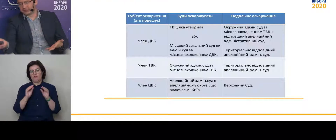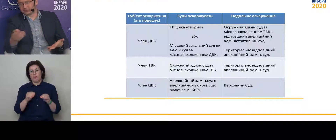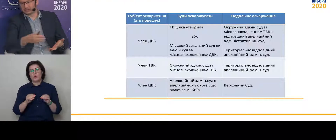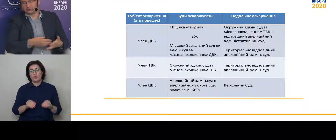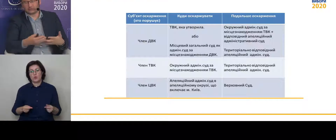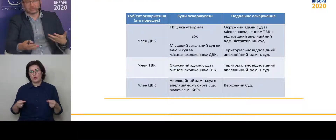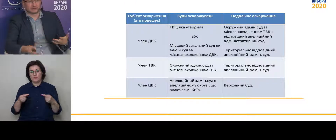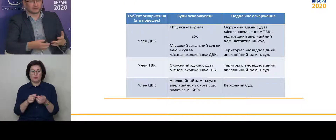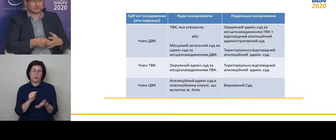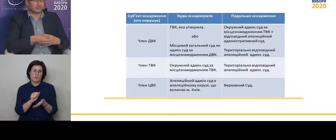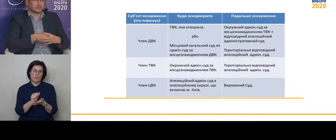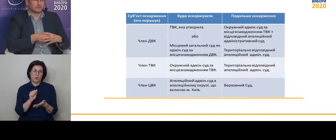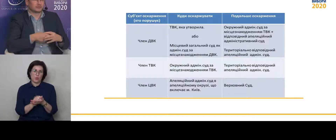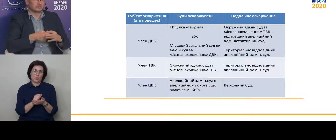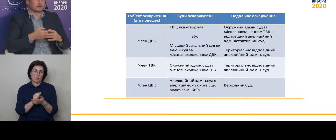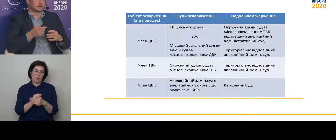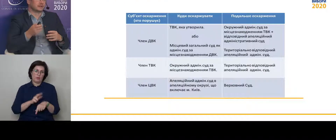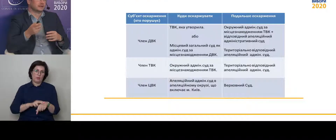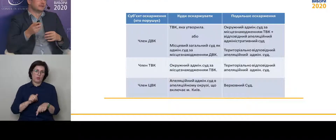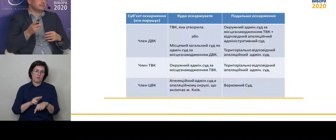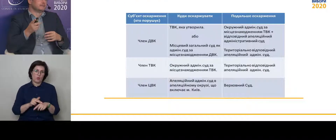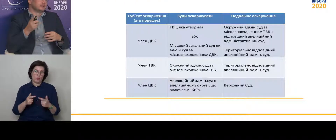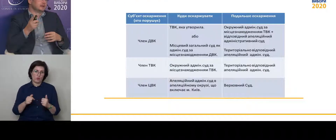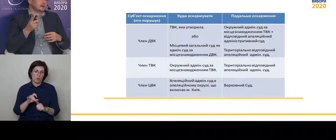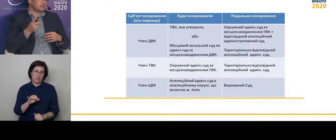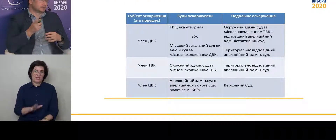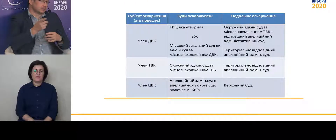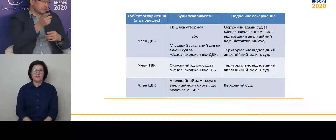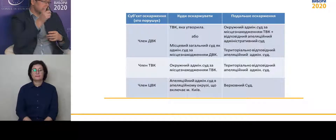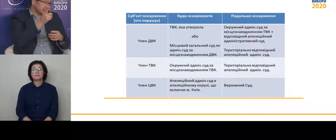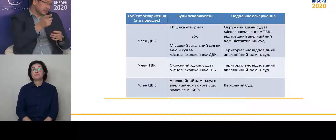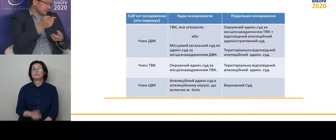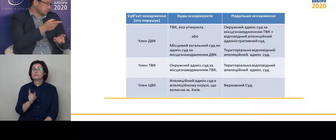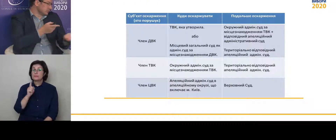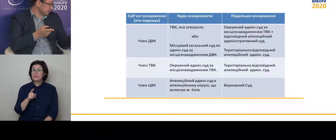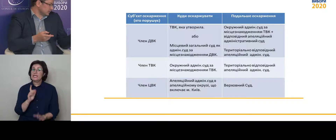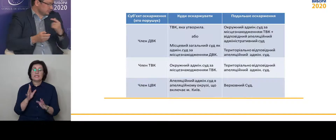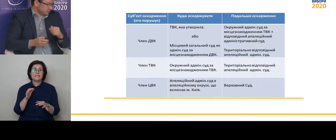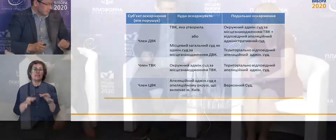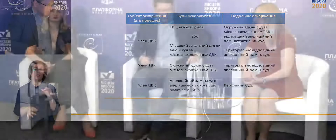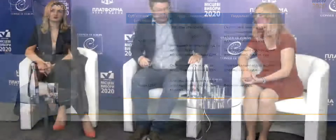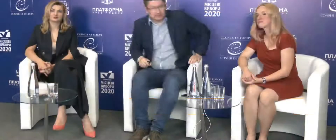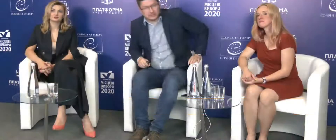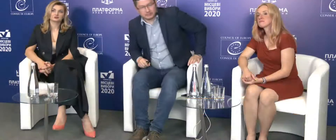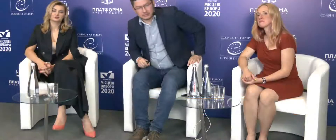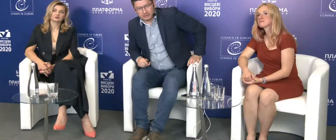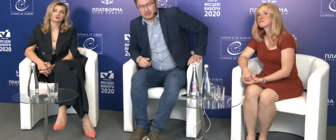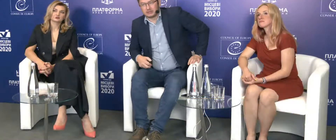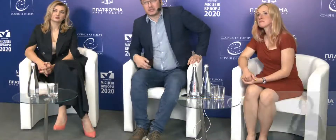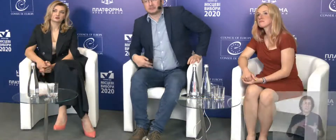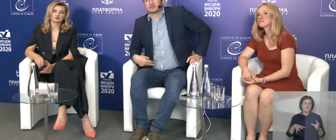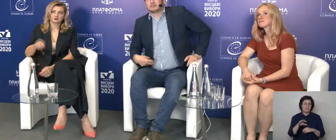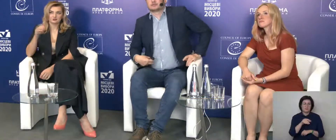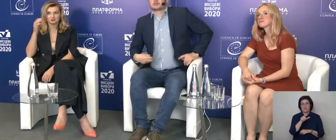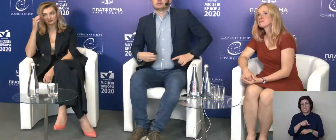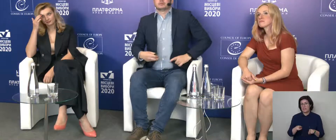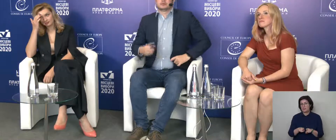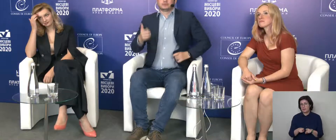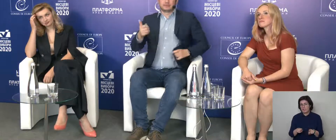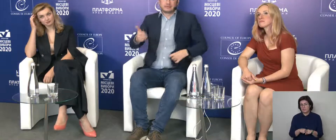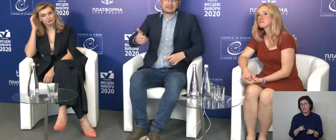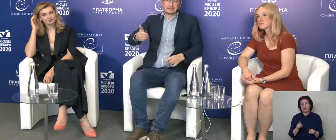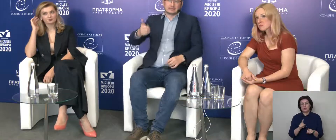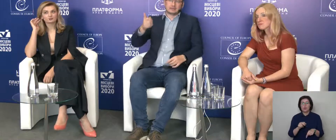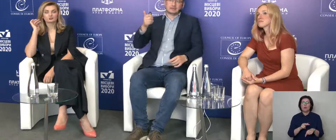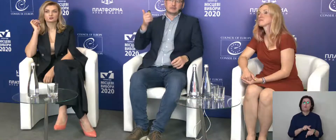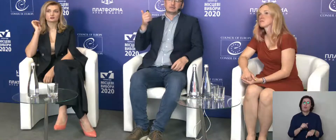police to register the fact that the court was closed. However, it's not only the courts. Let me remind